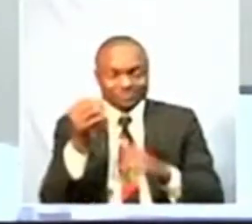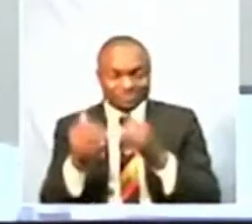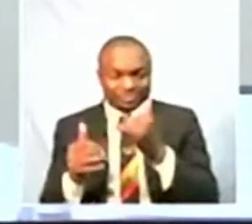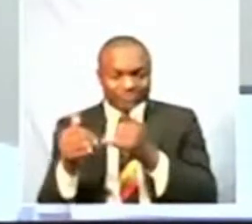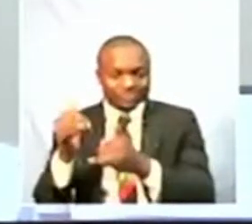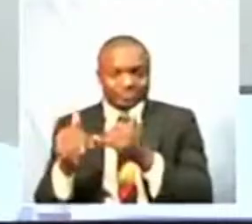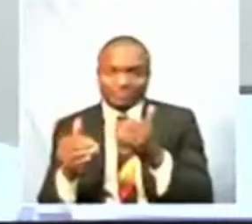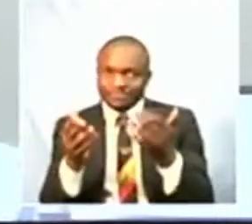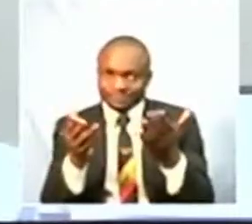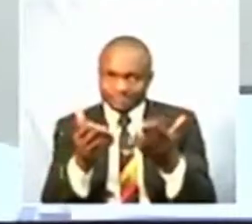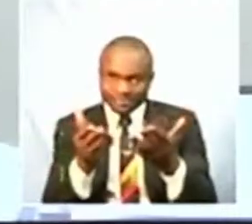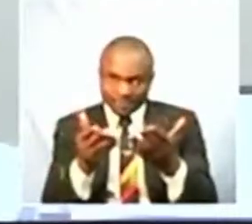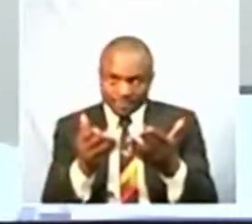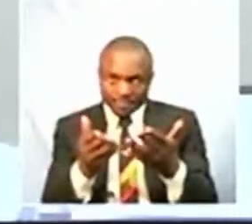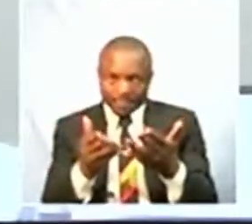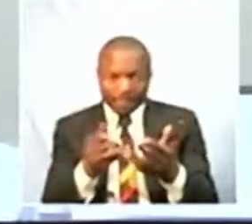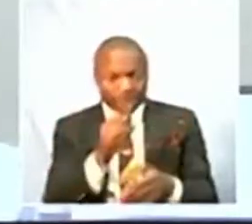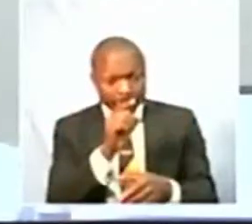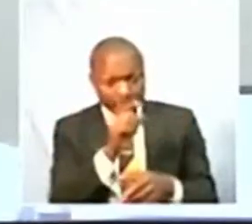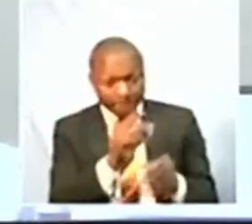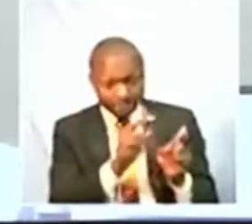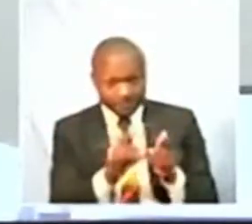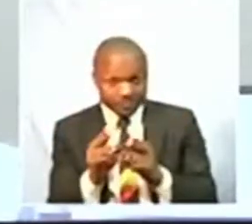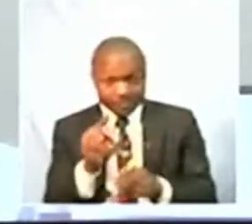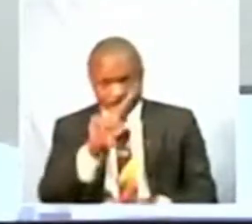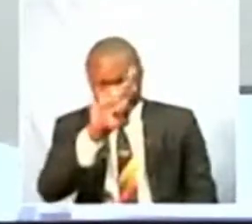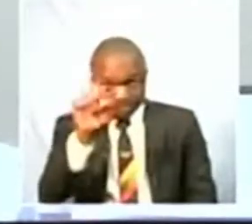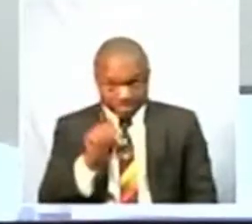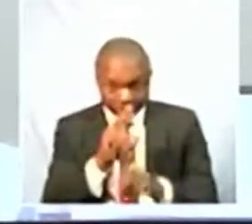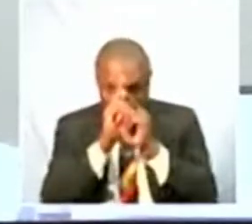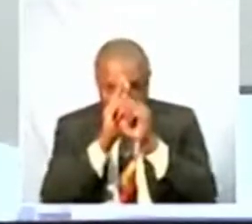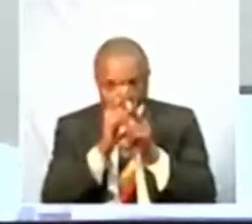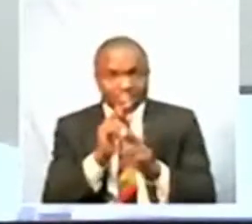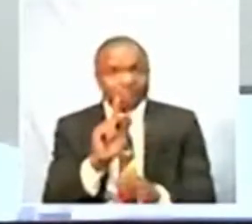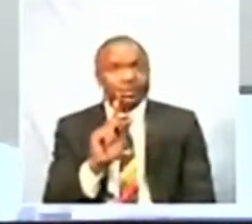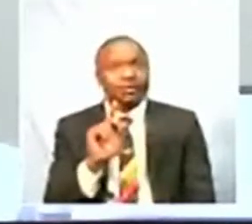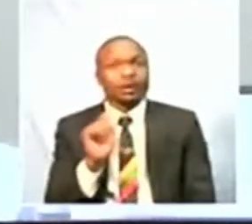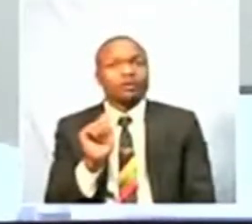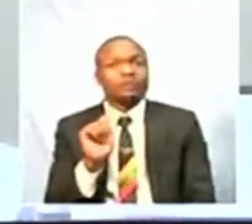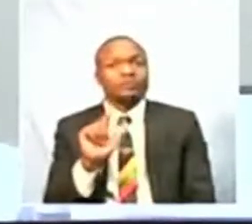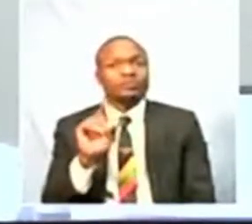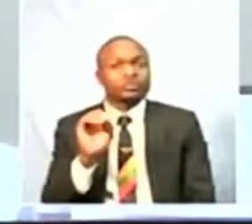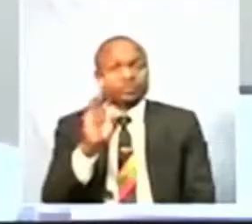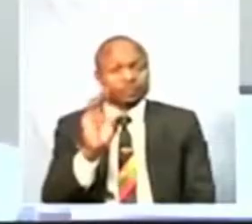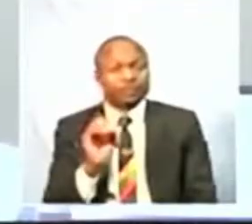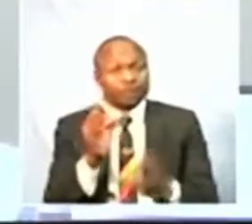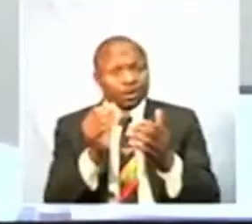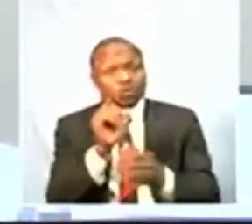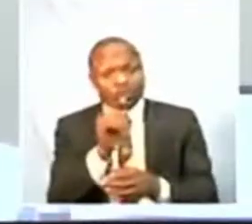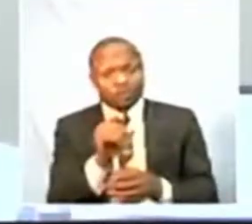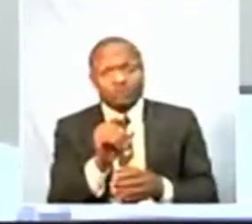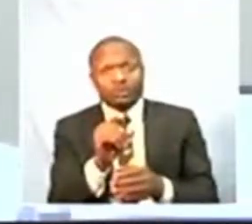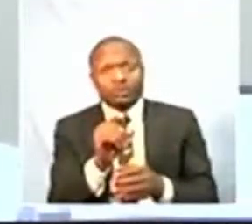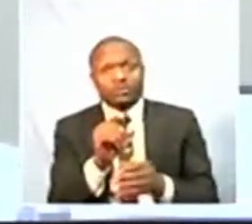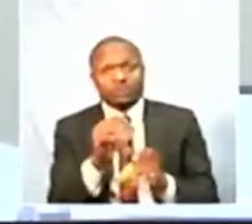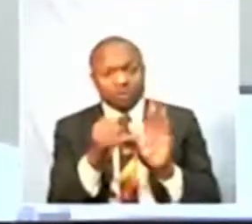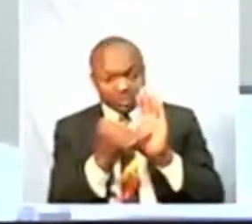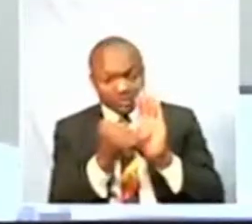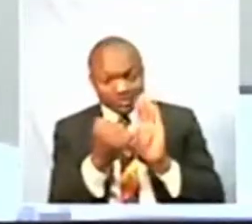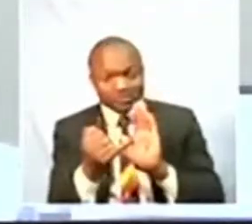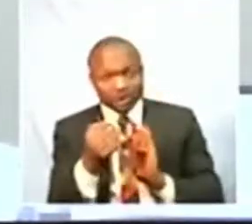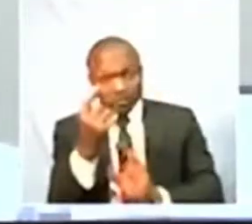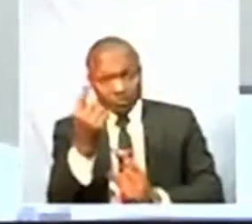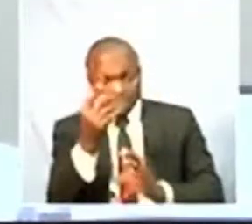completions. So as you respond to that question from Honorable Pavium, I want you to cite. Now, if you cite one of